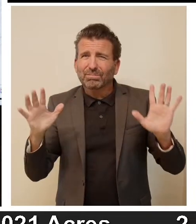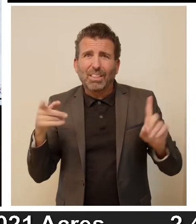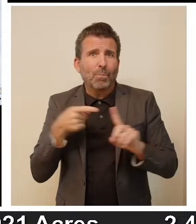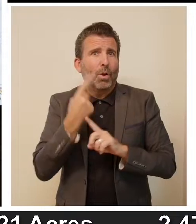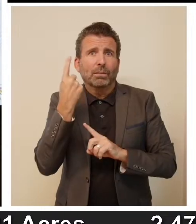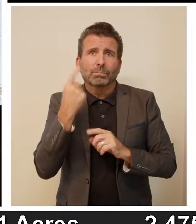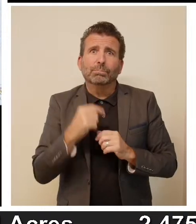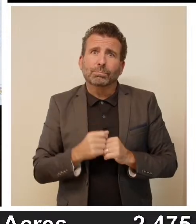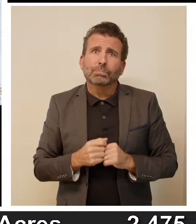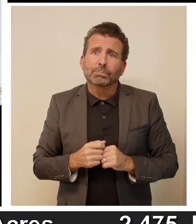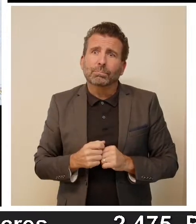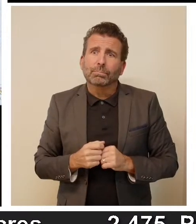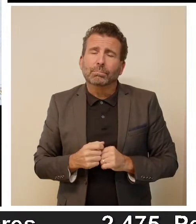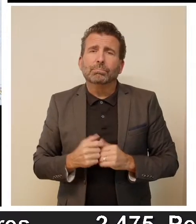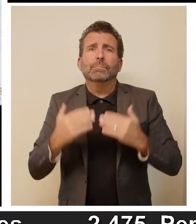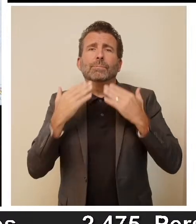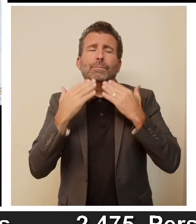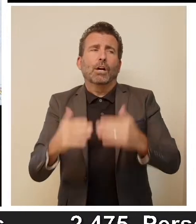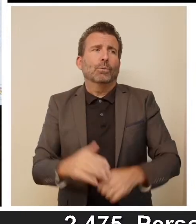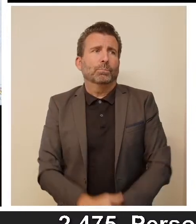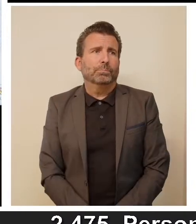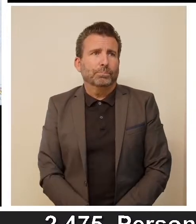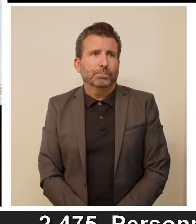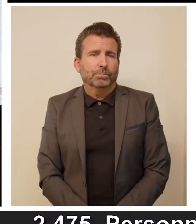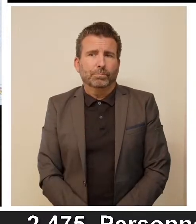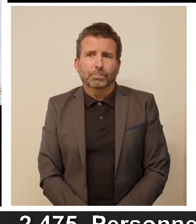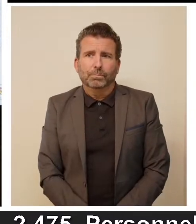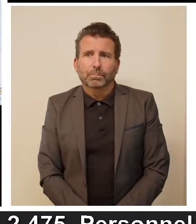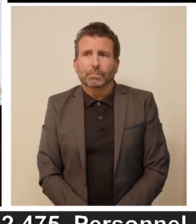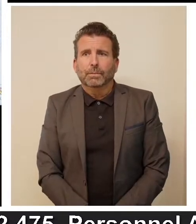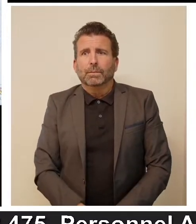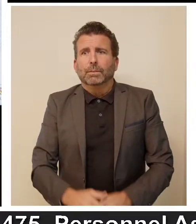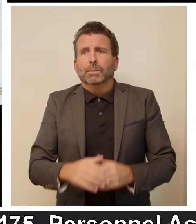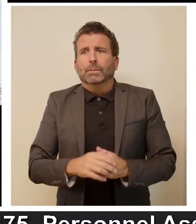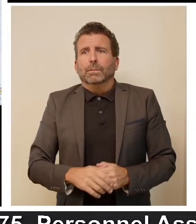Thank you. Next up, with an update from SoCal Gas, Jessica Alvarenga.